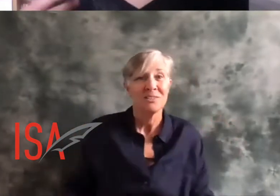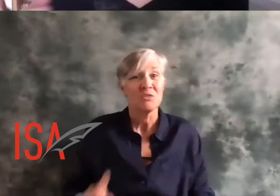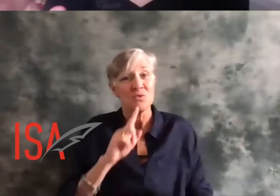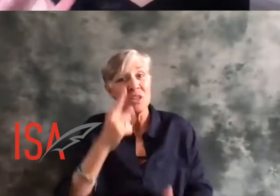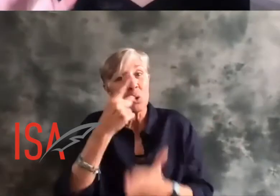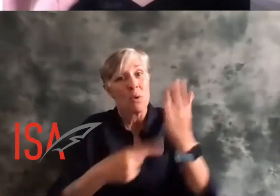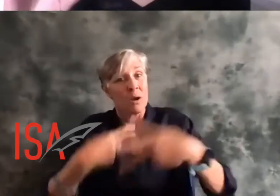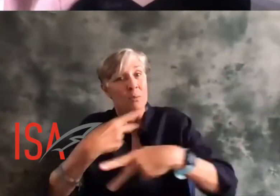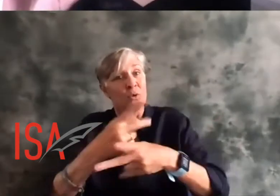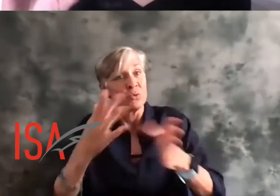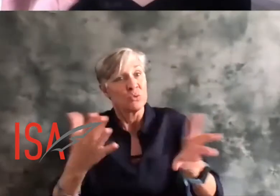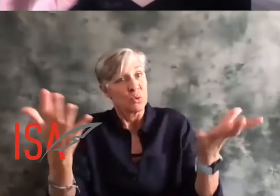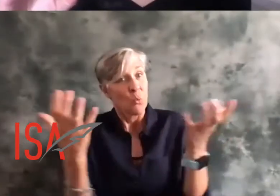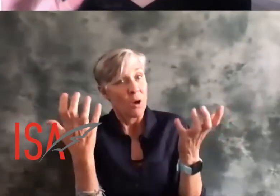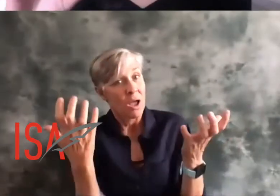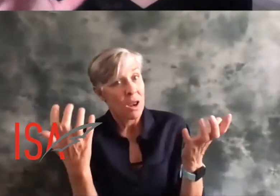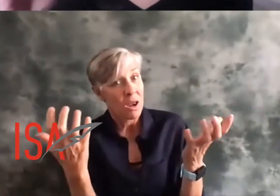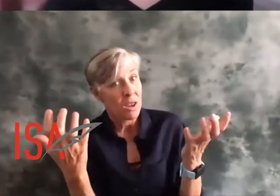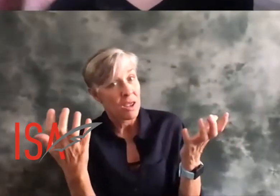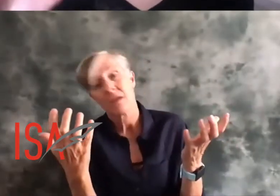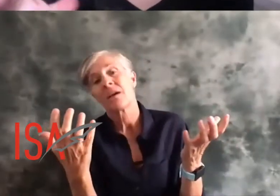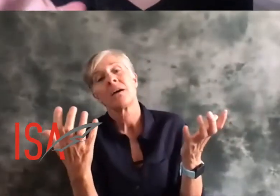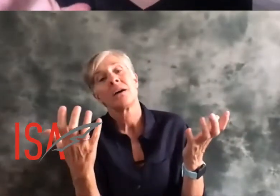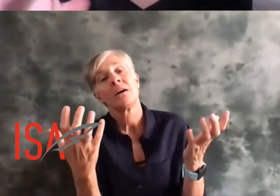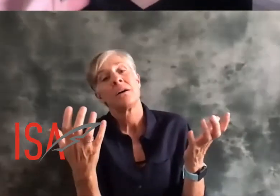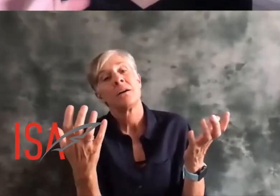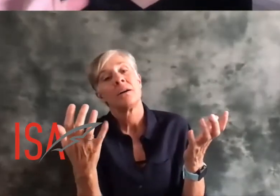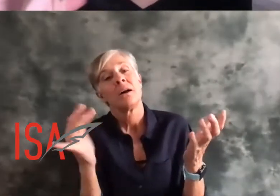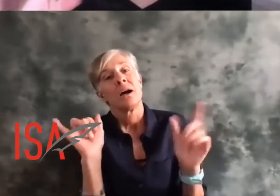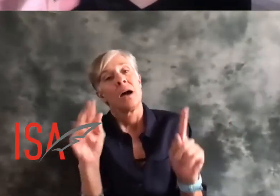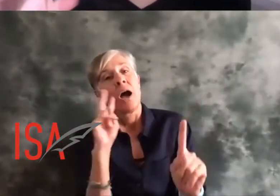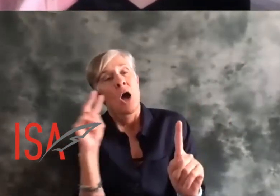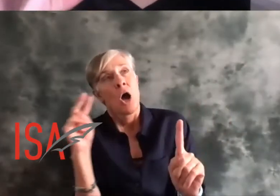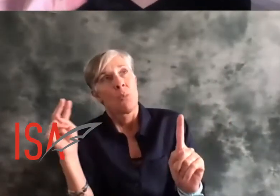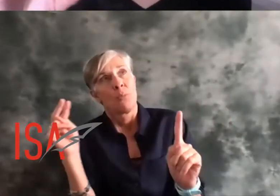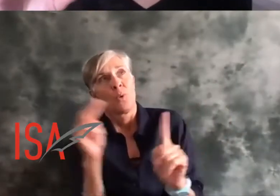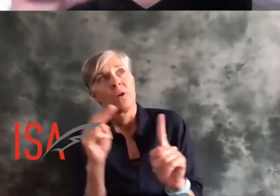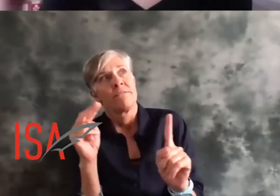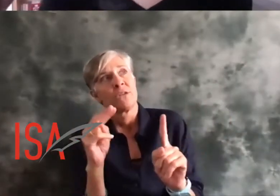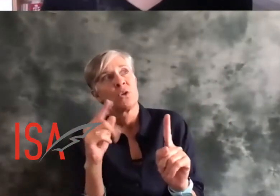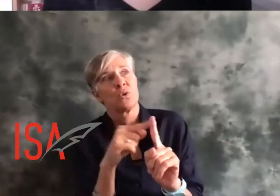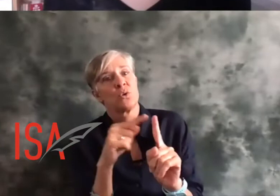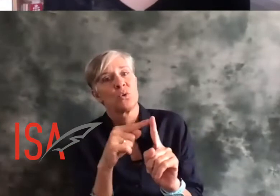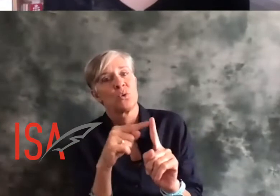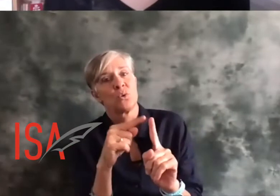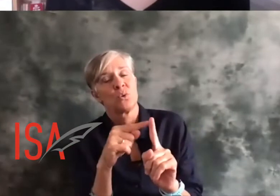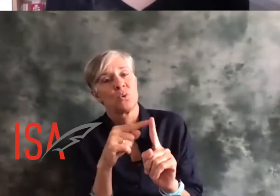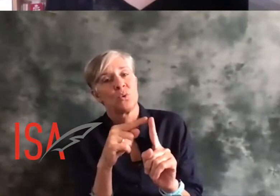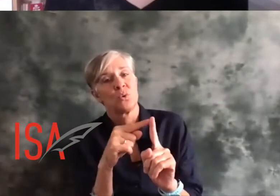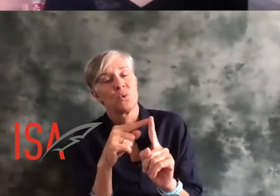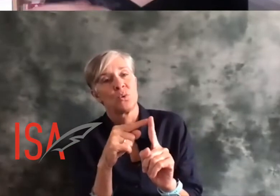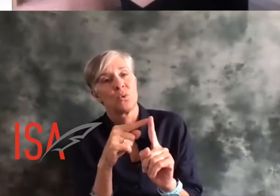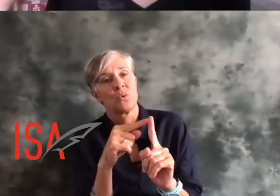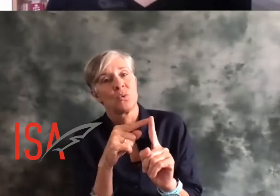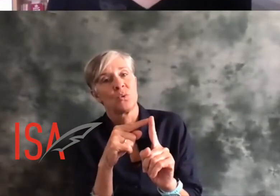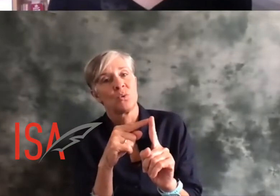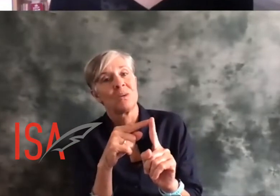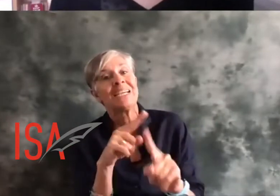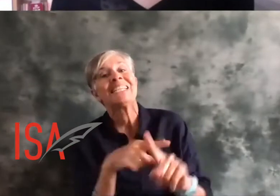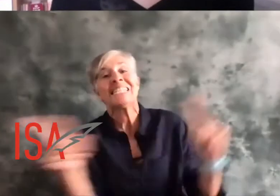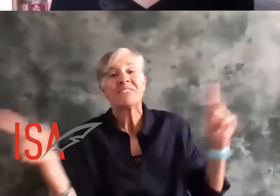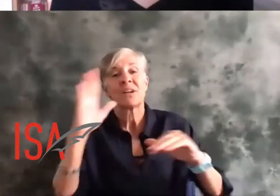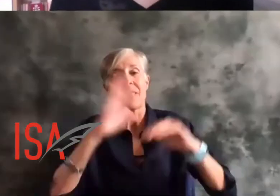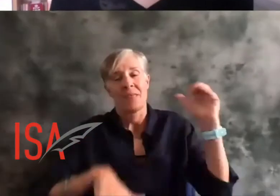for is a point of view that is not falling into those stereotypes. So can